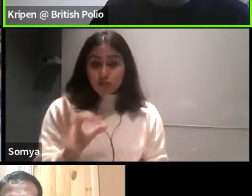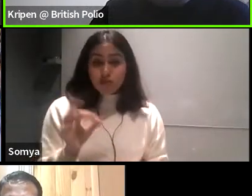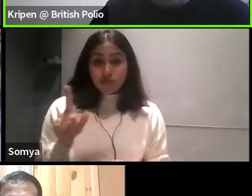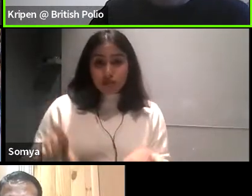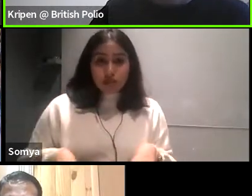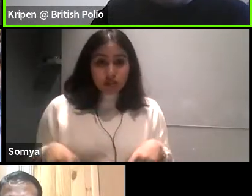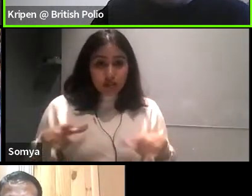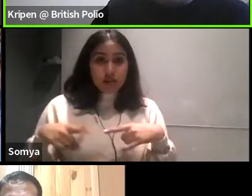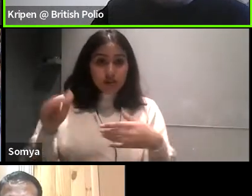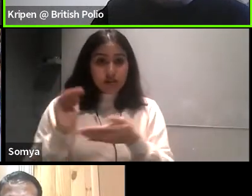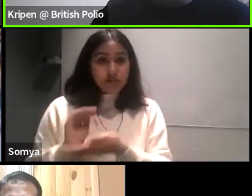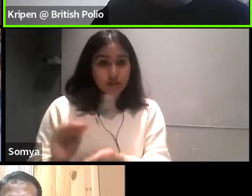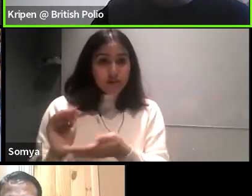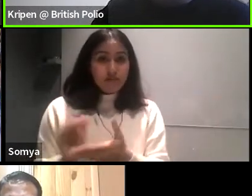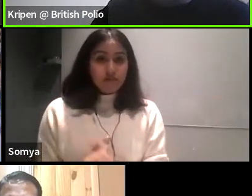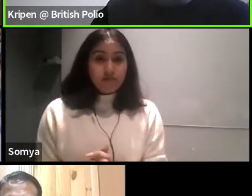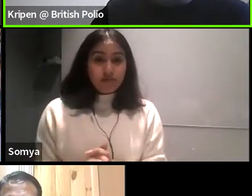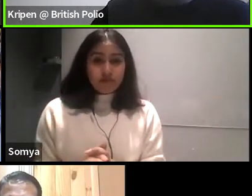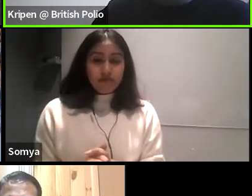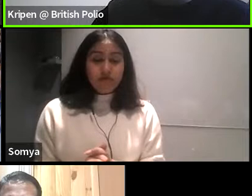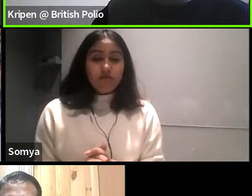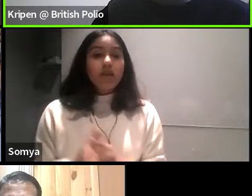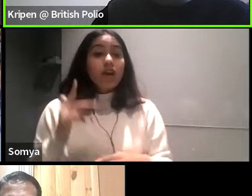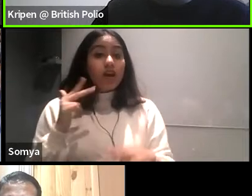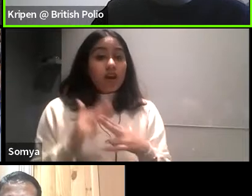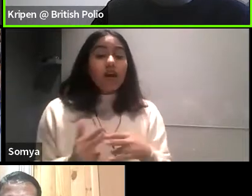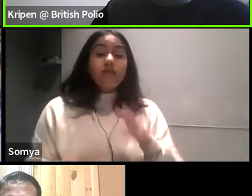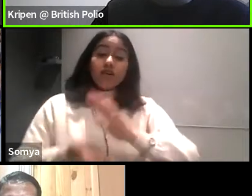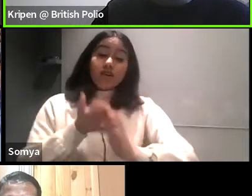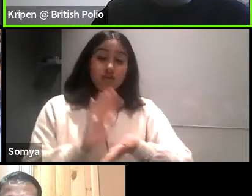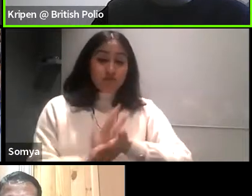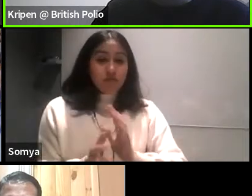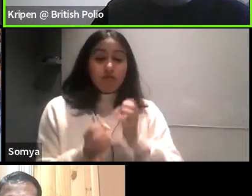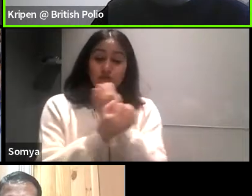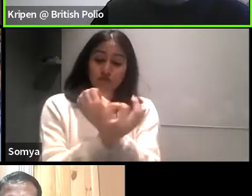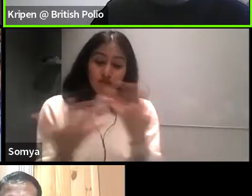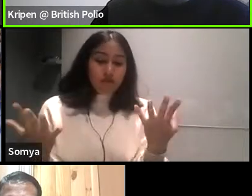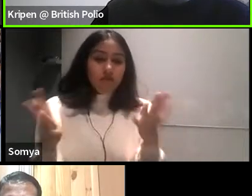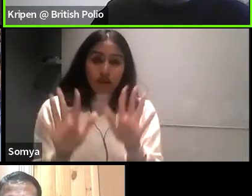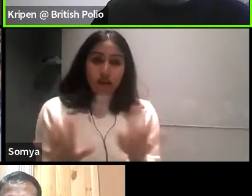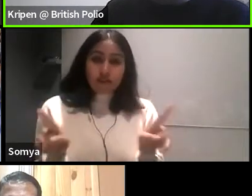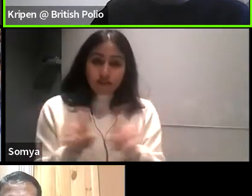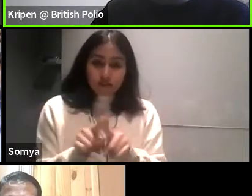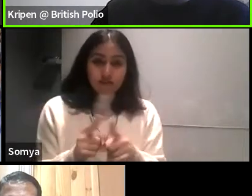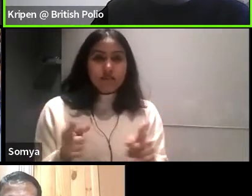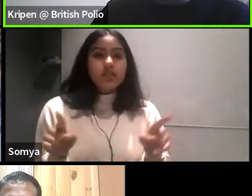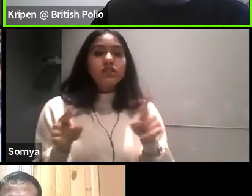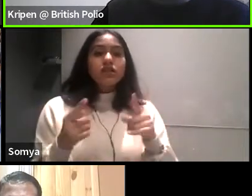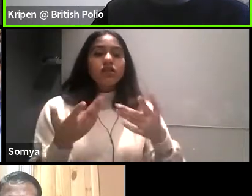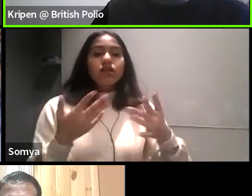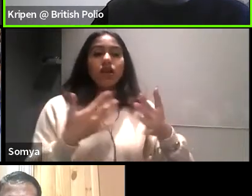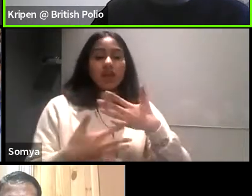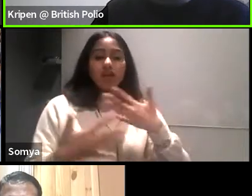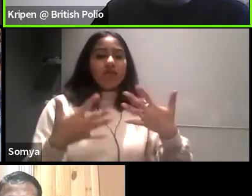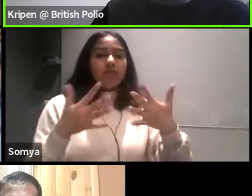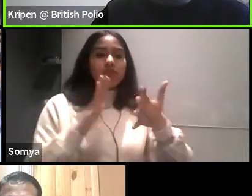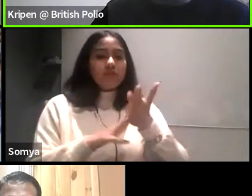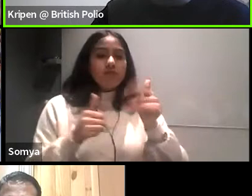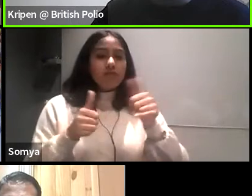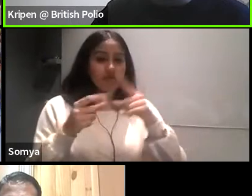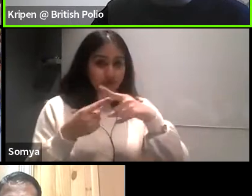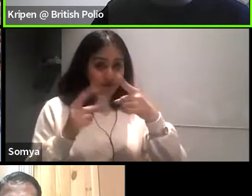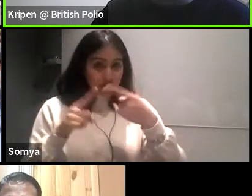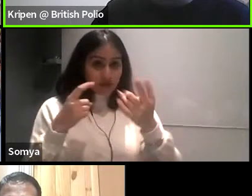England. So a lot of the matter around neurodiversity is going to come much more into play in the